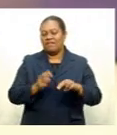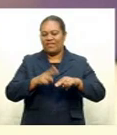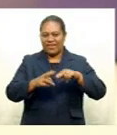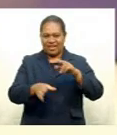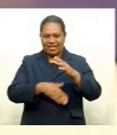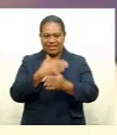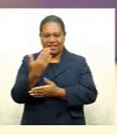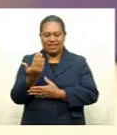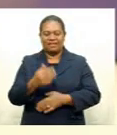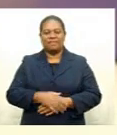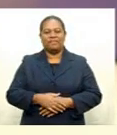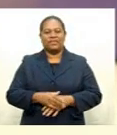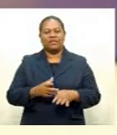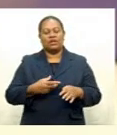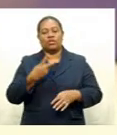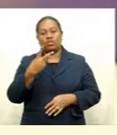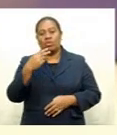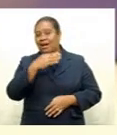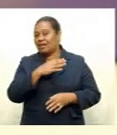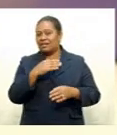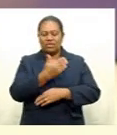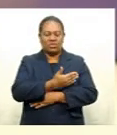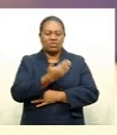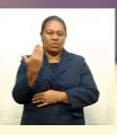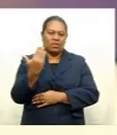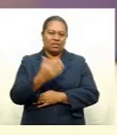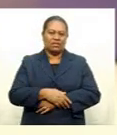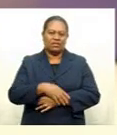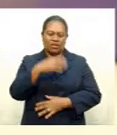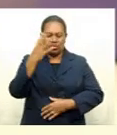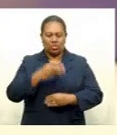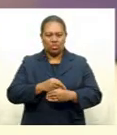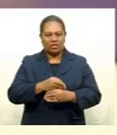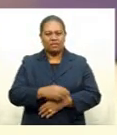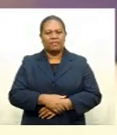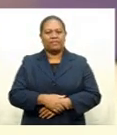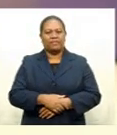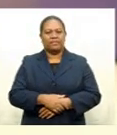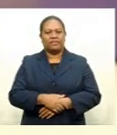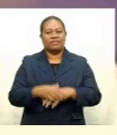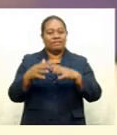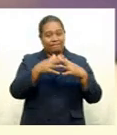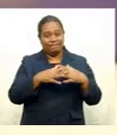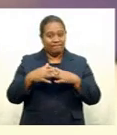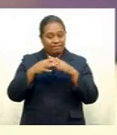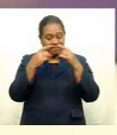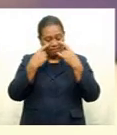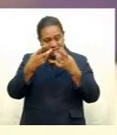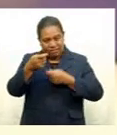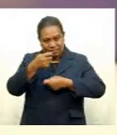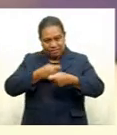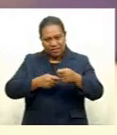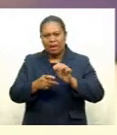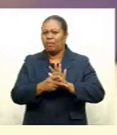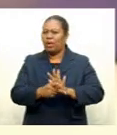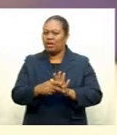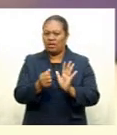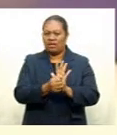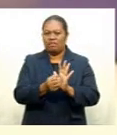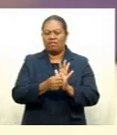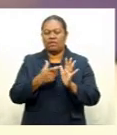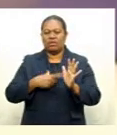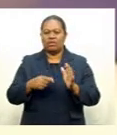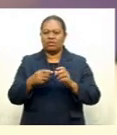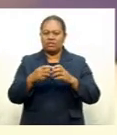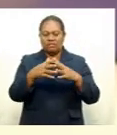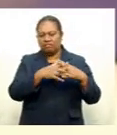taking a U-turn from the 200-day exponential moving average. The Aussie dollar is also trading under pressure as the US dollar